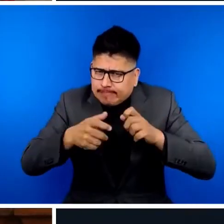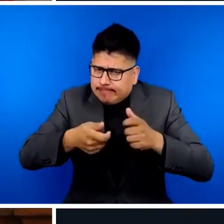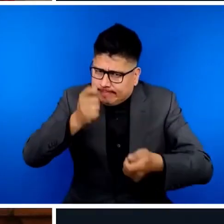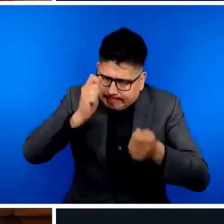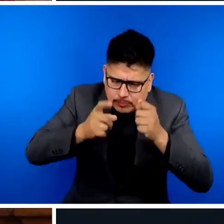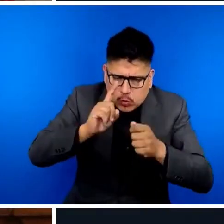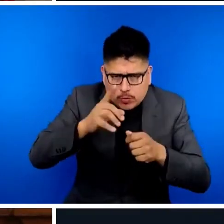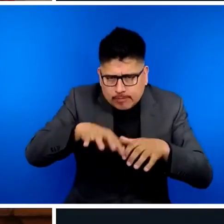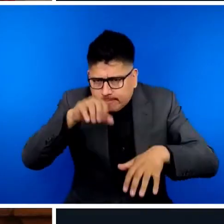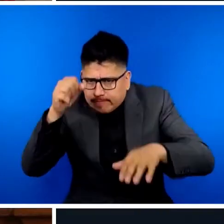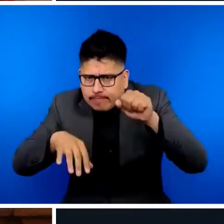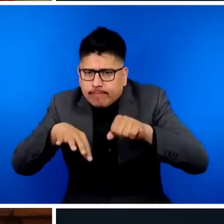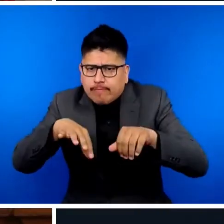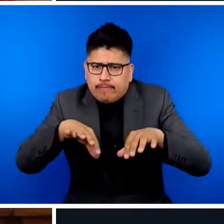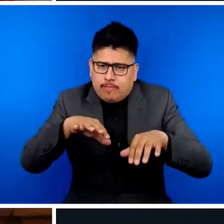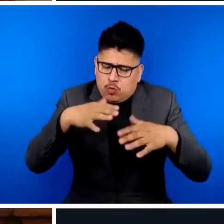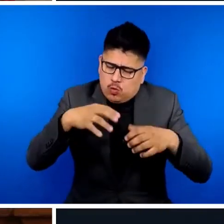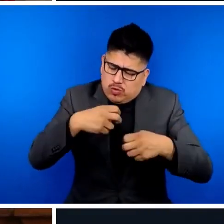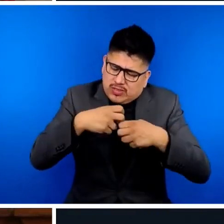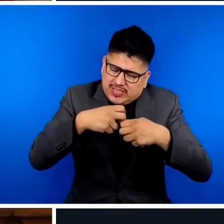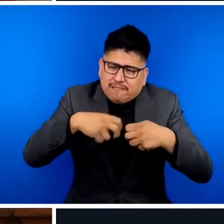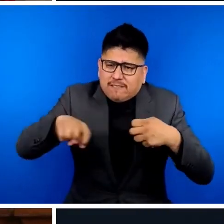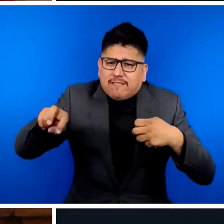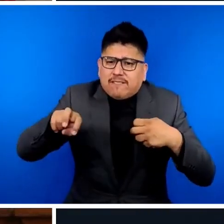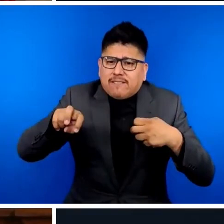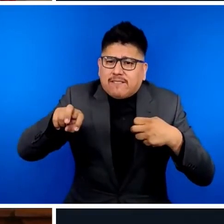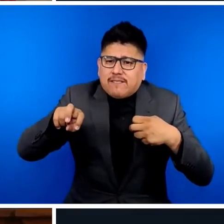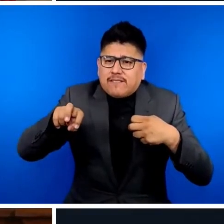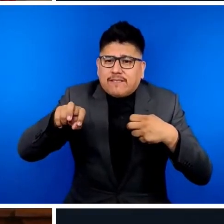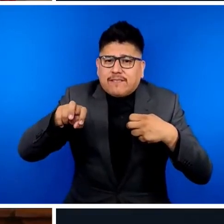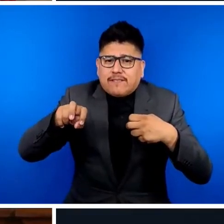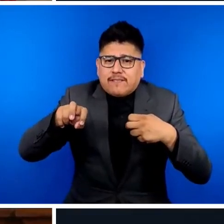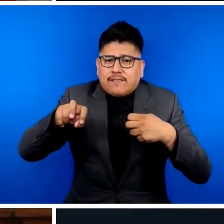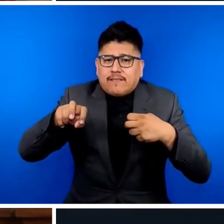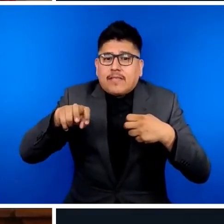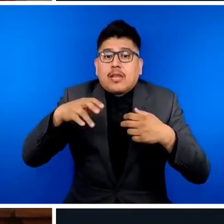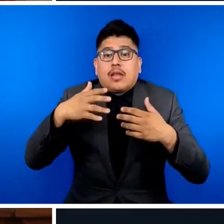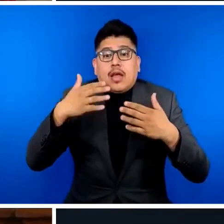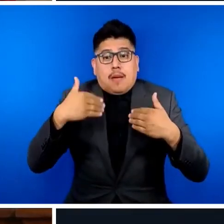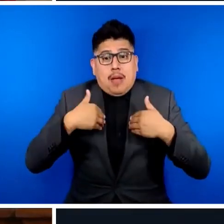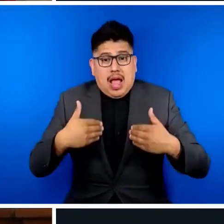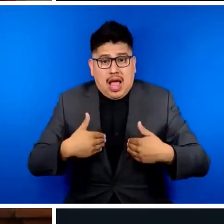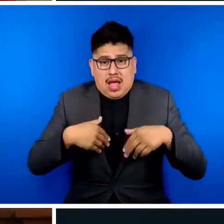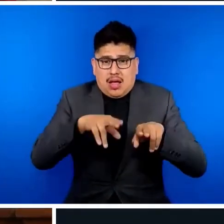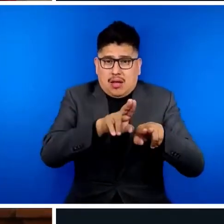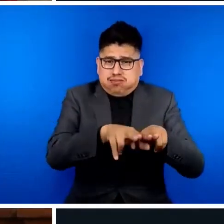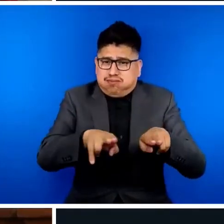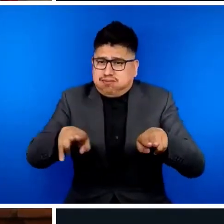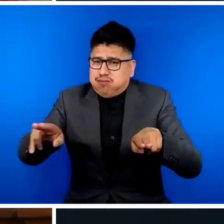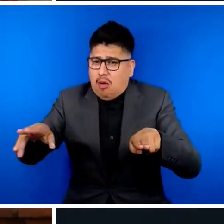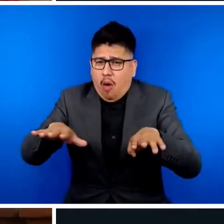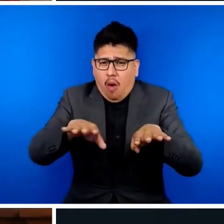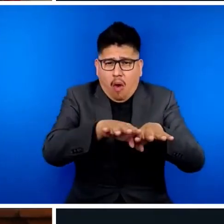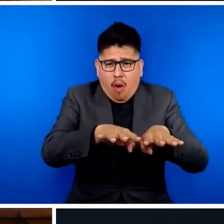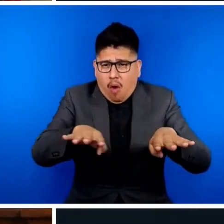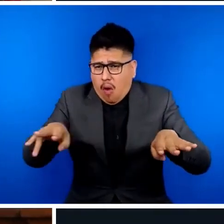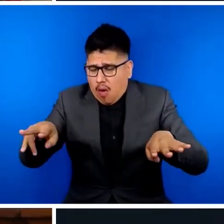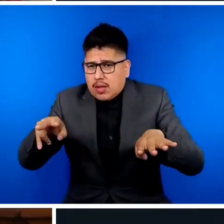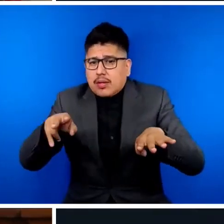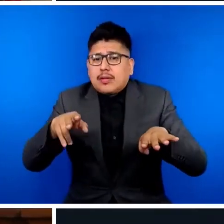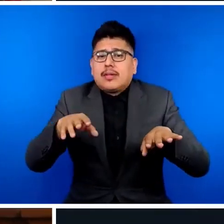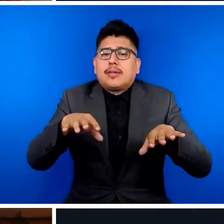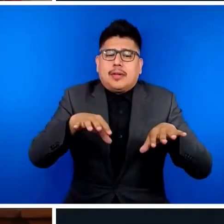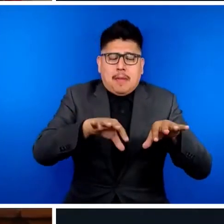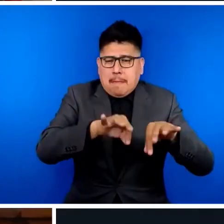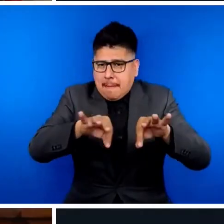tough thing to do, going through bodies all over, passing up